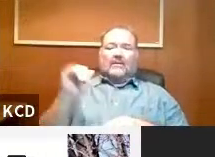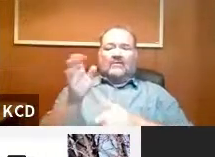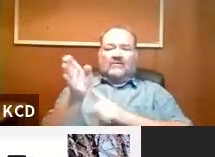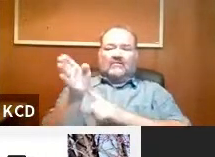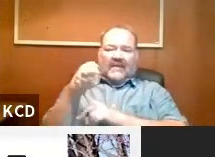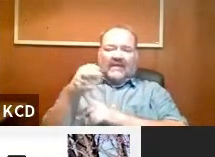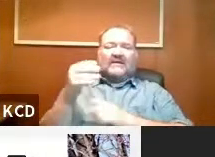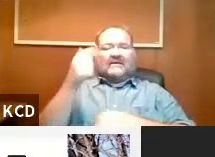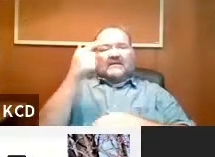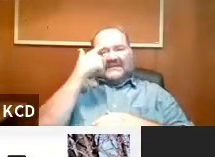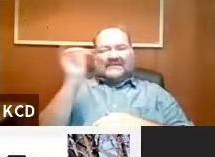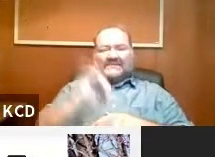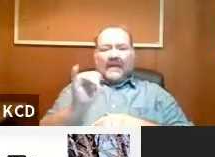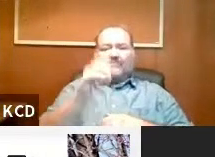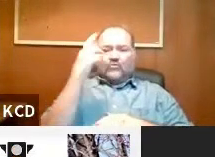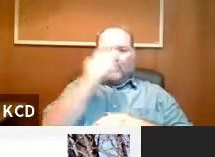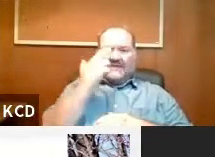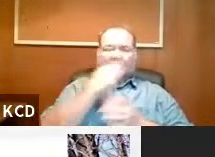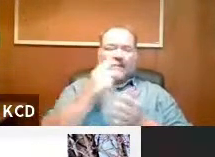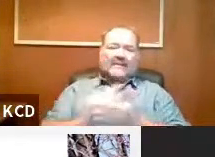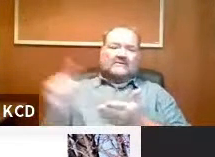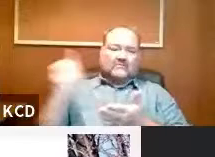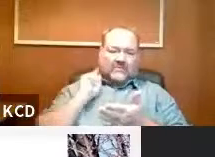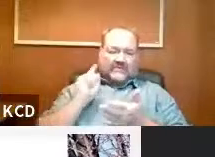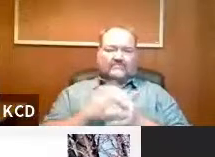and it's the same rationale as last week on that.